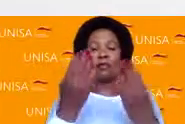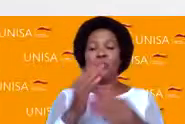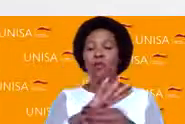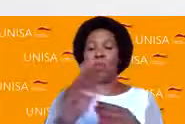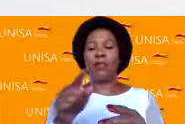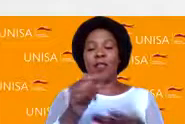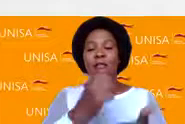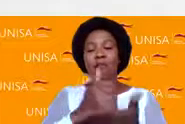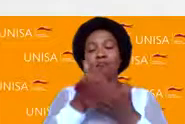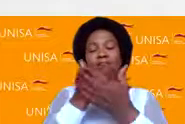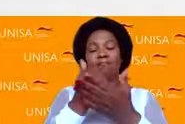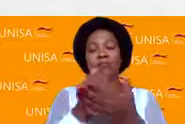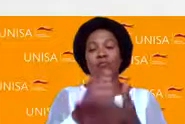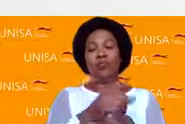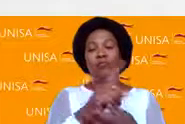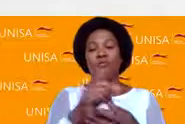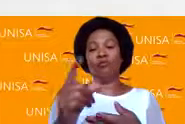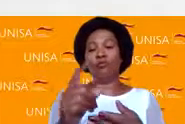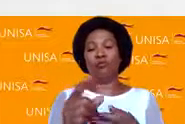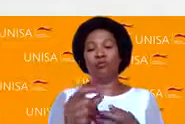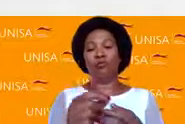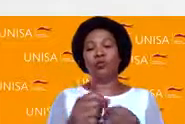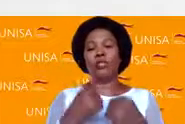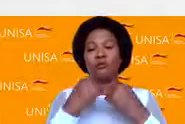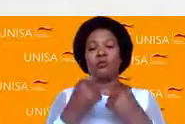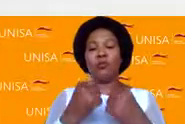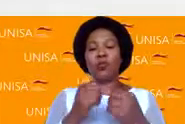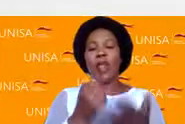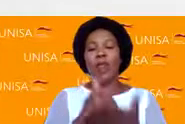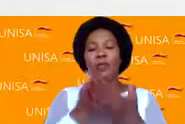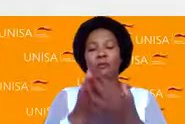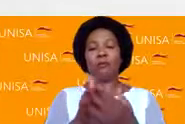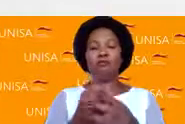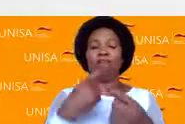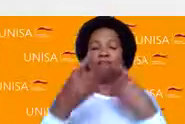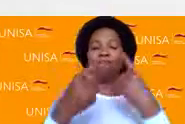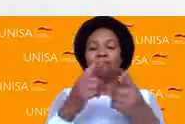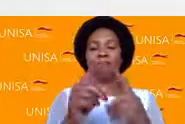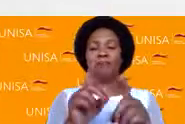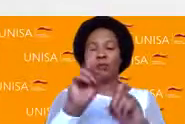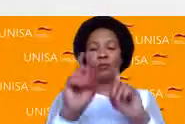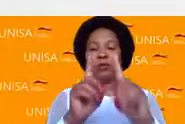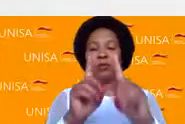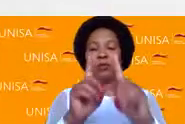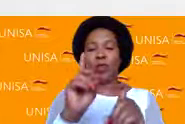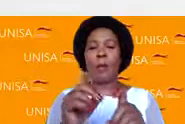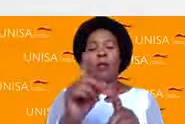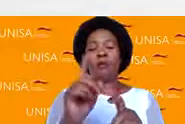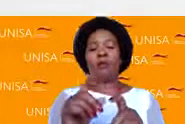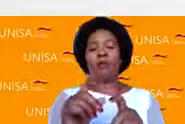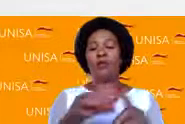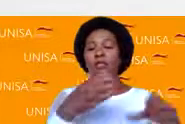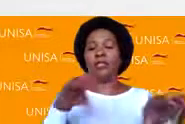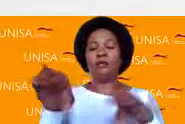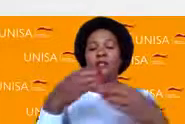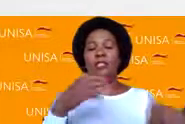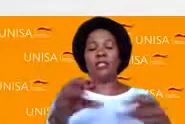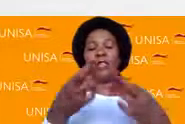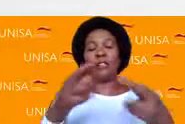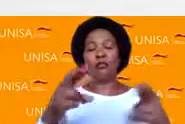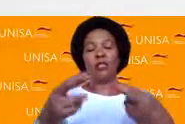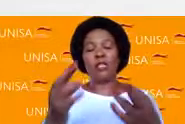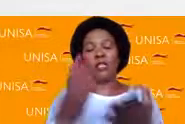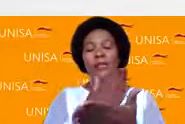the assignment specifically and how to answer the questions, but with the activities that they do and then the resources they share, it